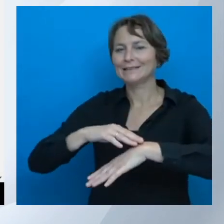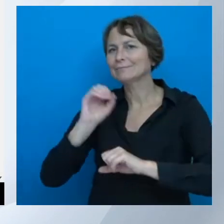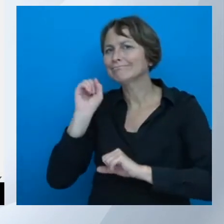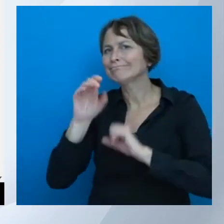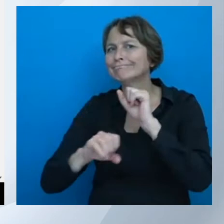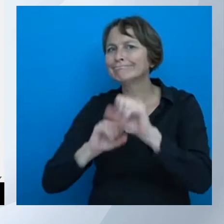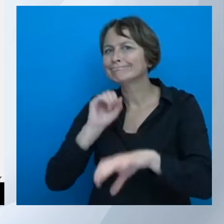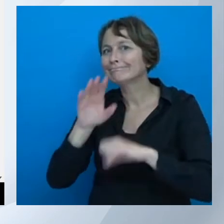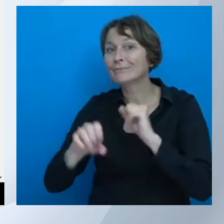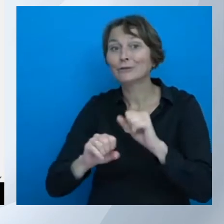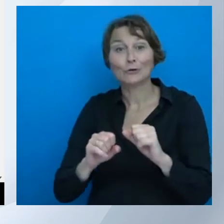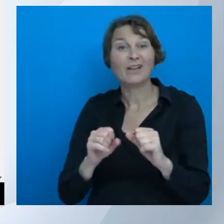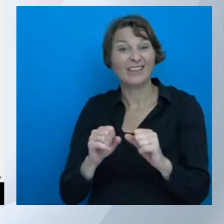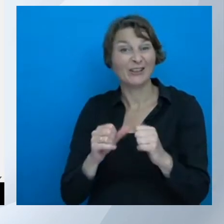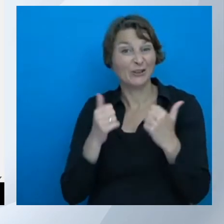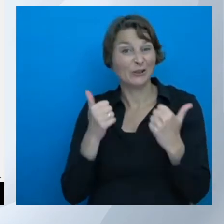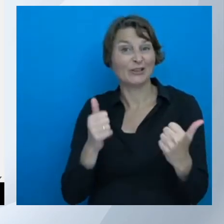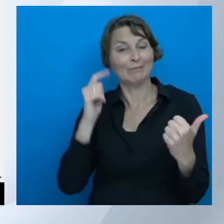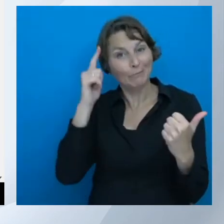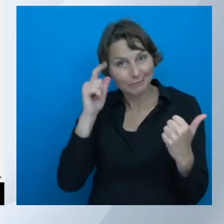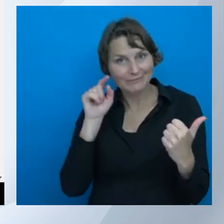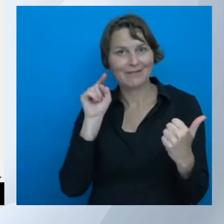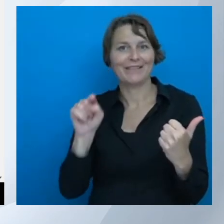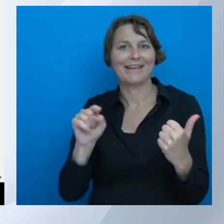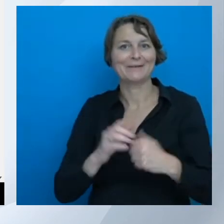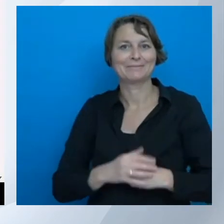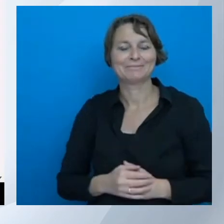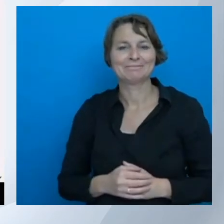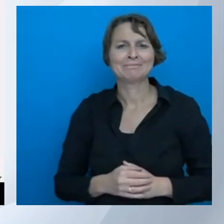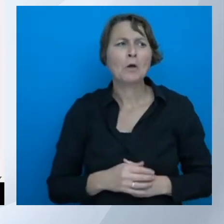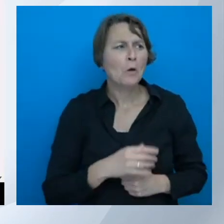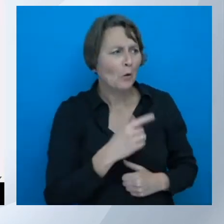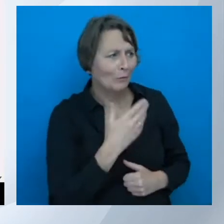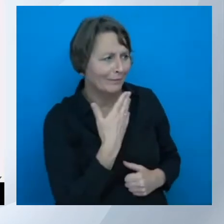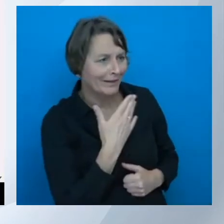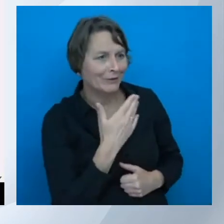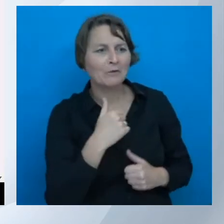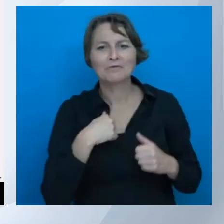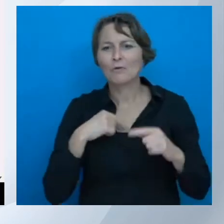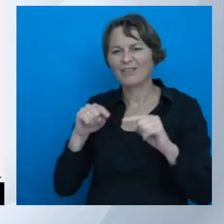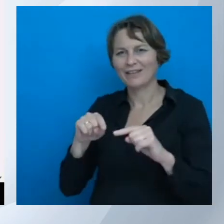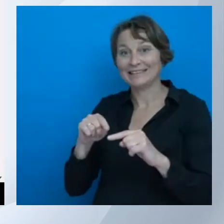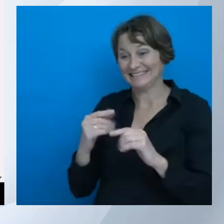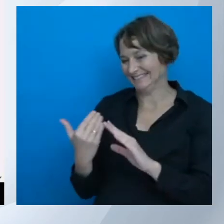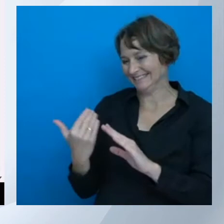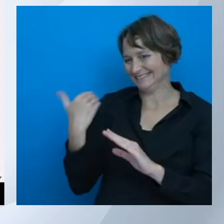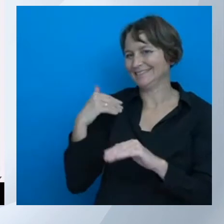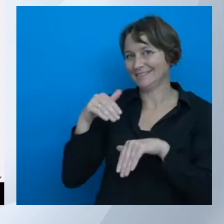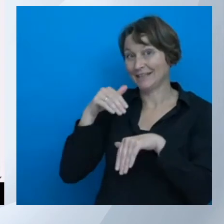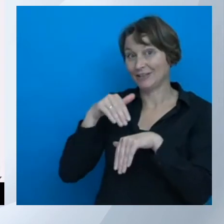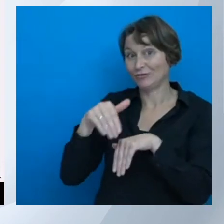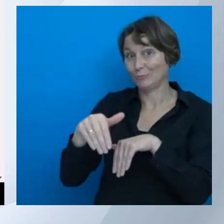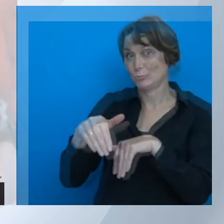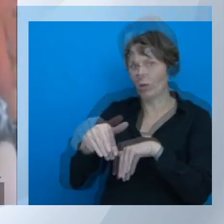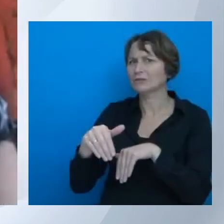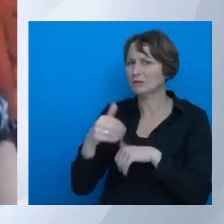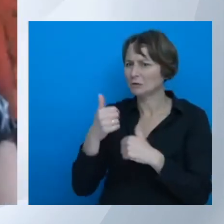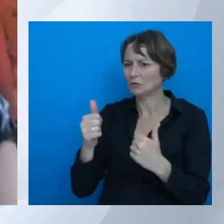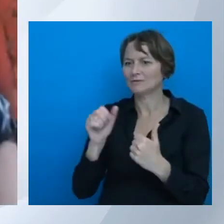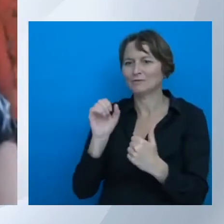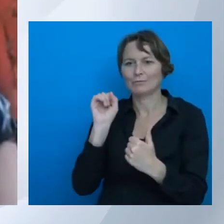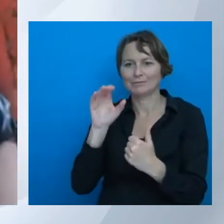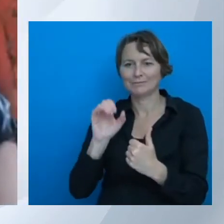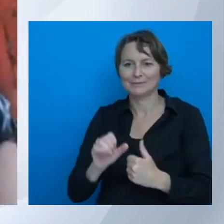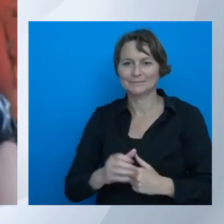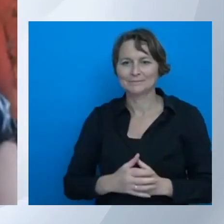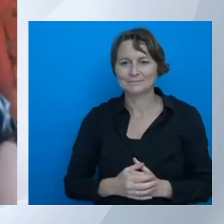you could start. Cool, so and I of shared course the GitHub repository I shared you just now. Cool, I shared